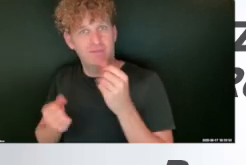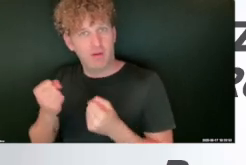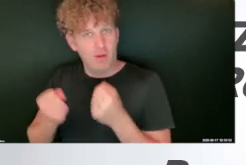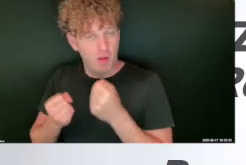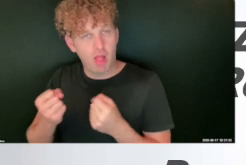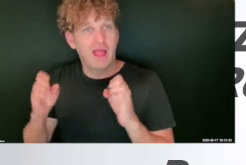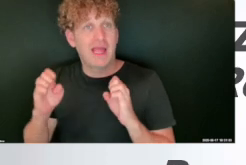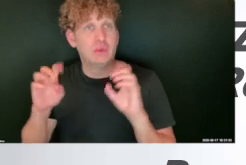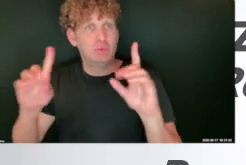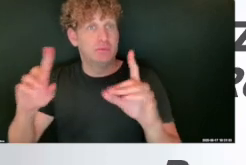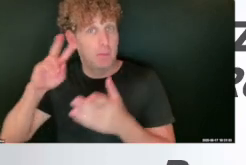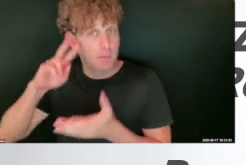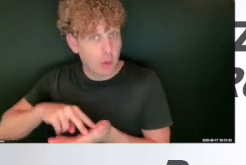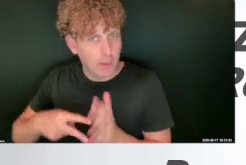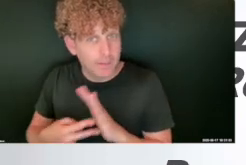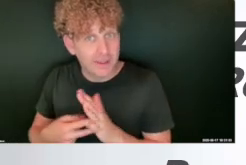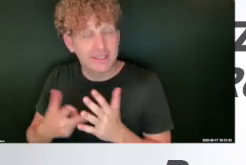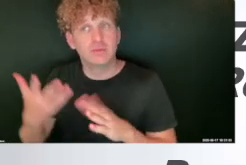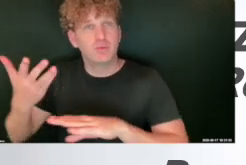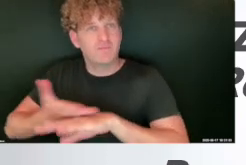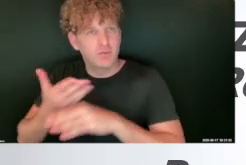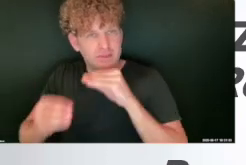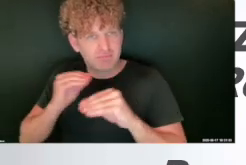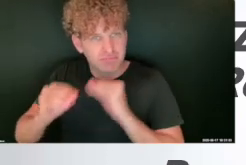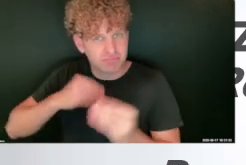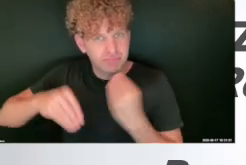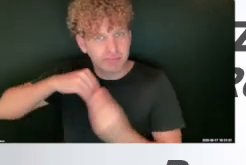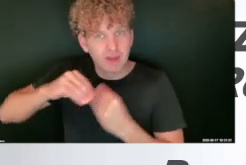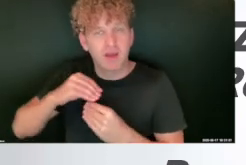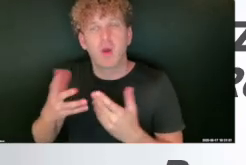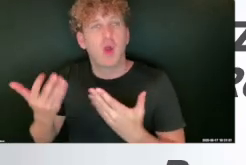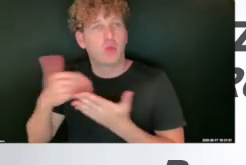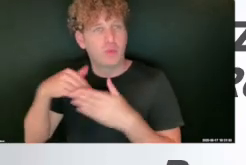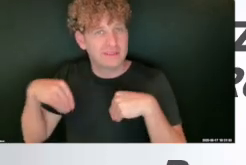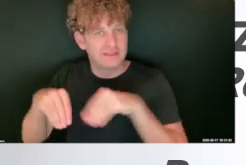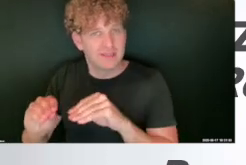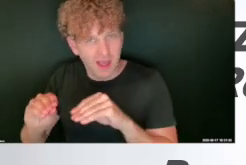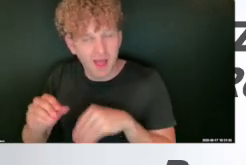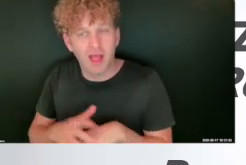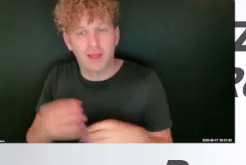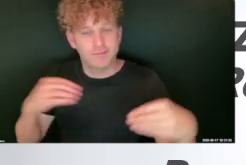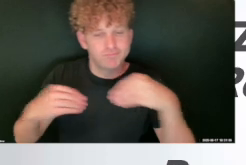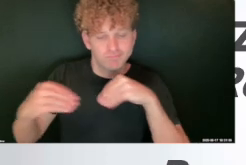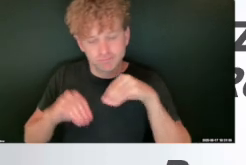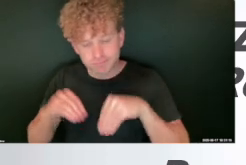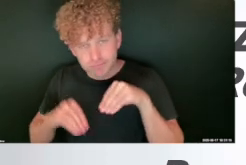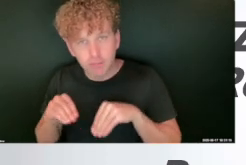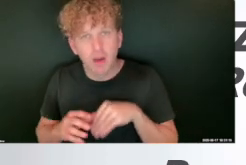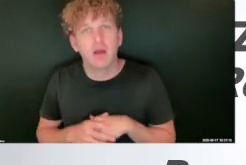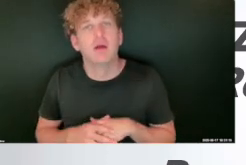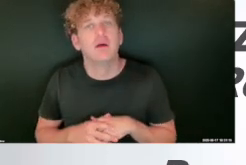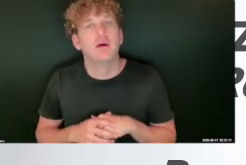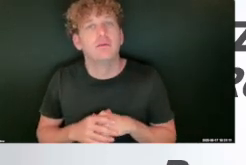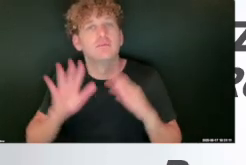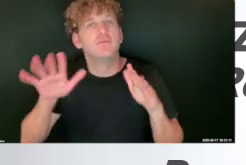challenges of securing a dedicated in-state recycling partner due to the limited